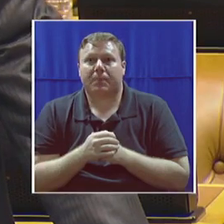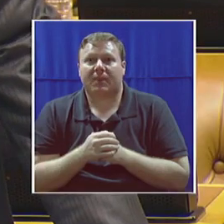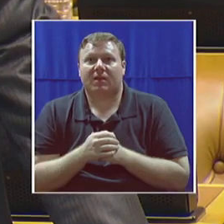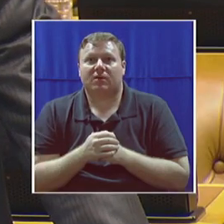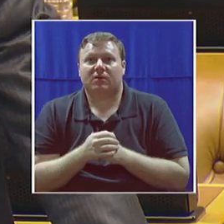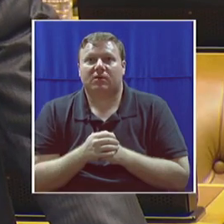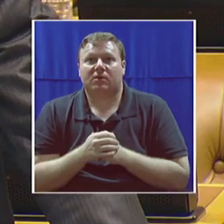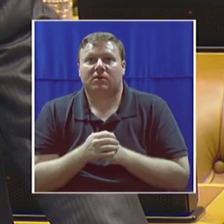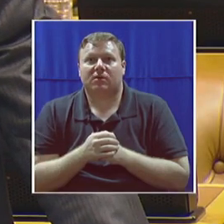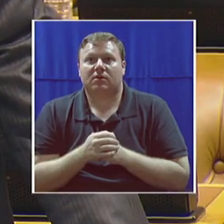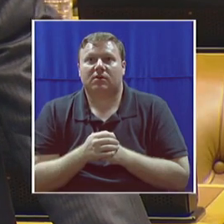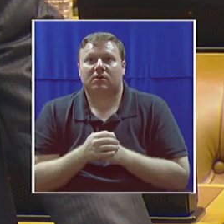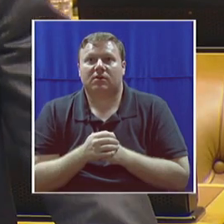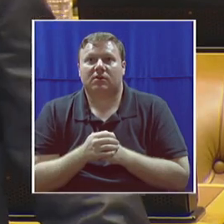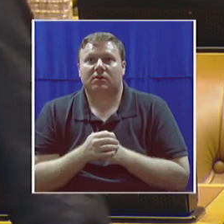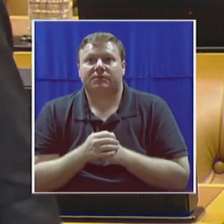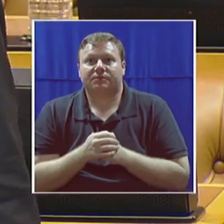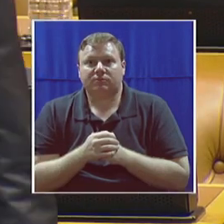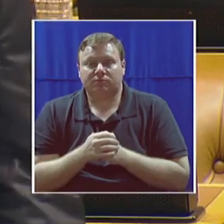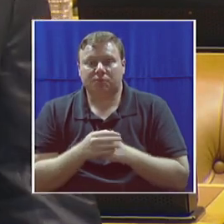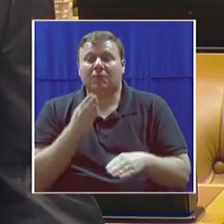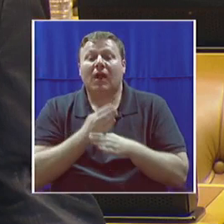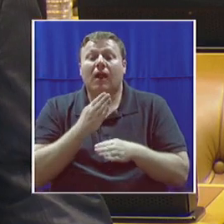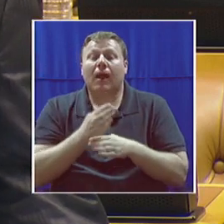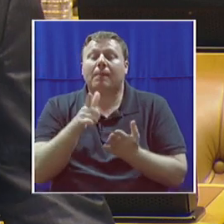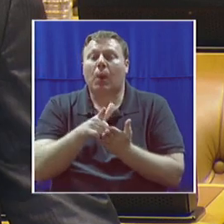um the the labor